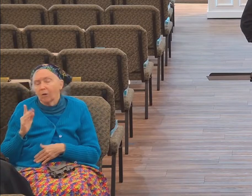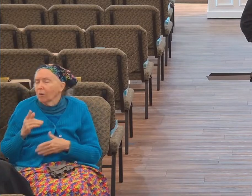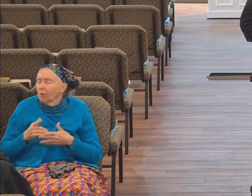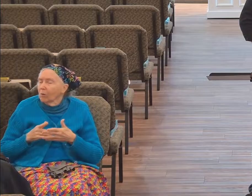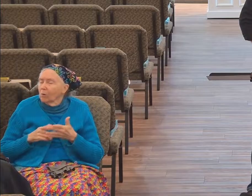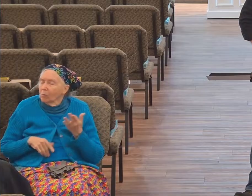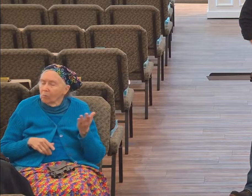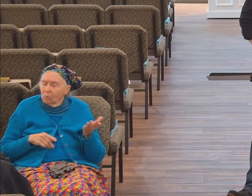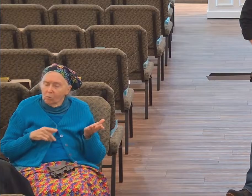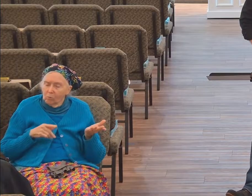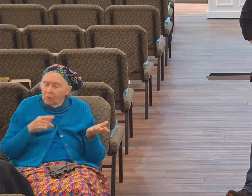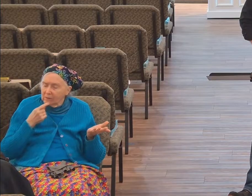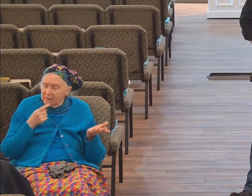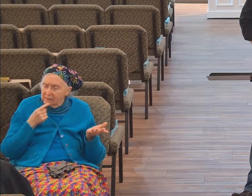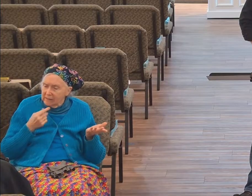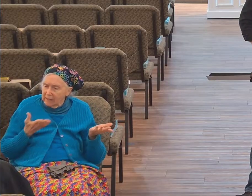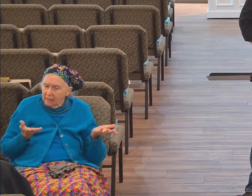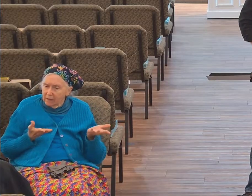here?